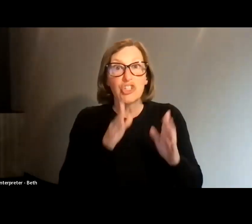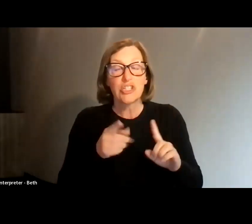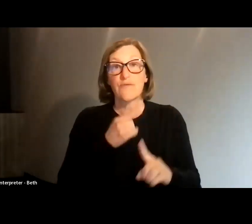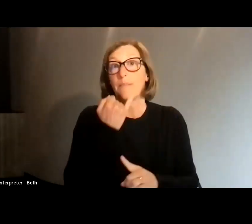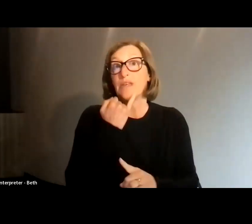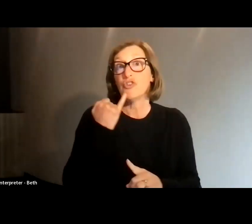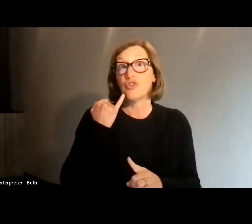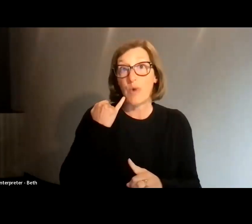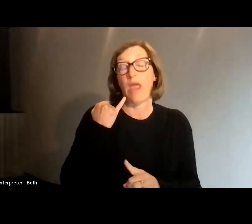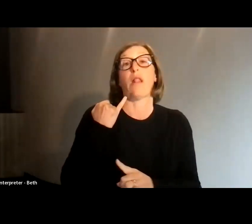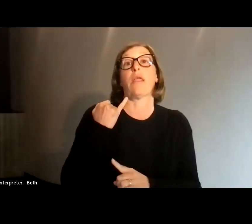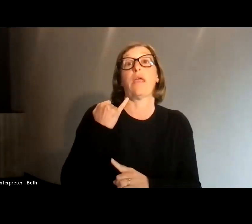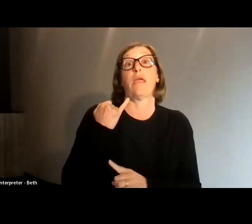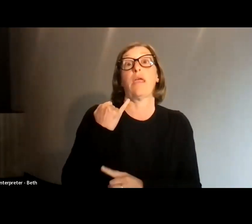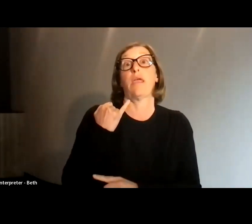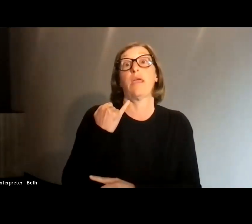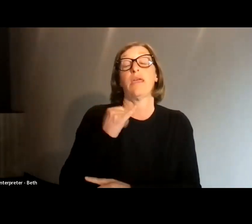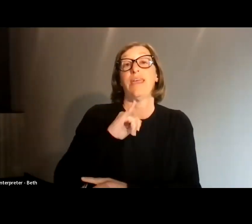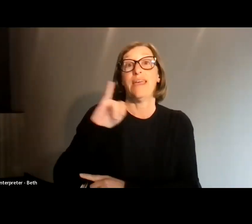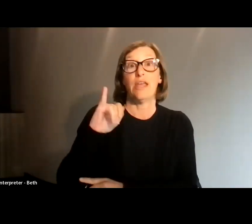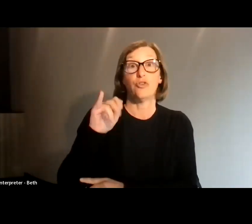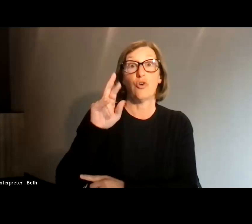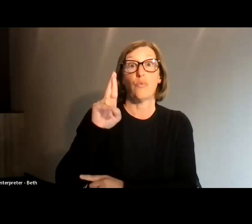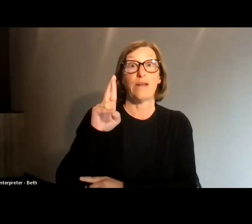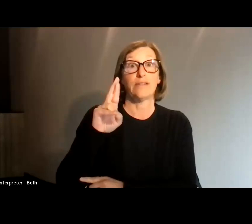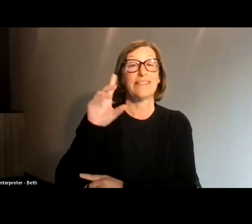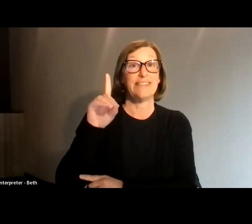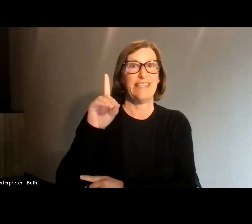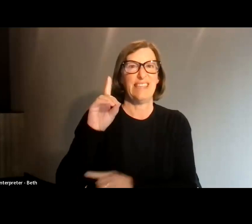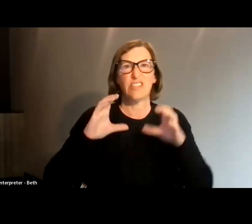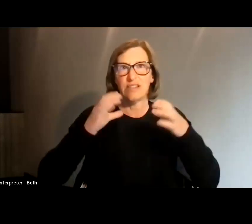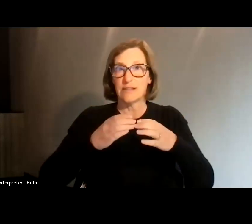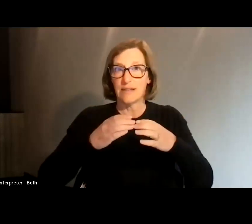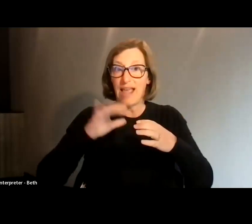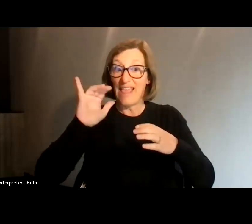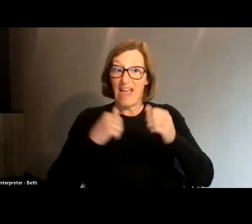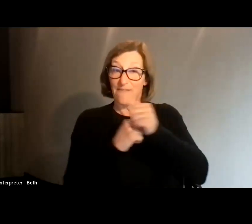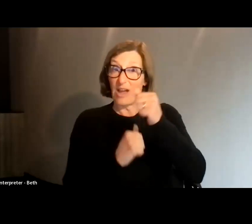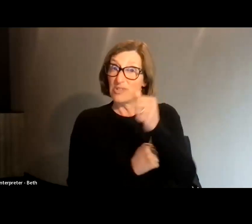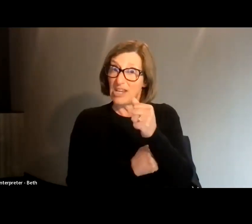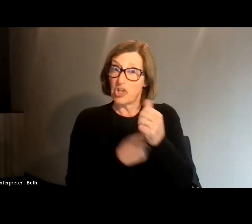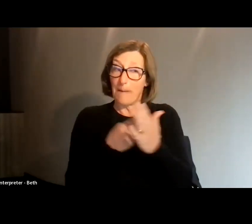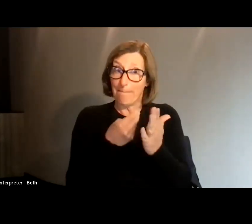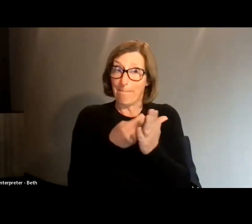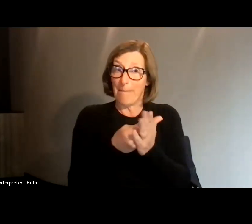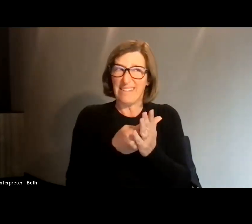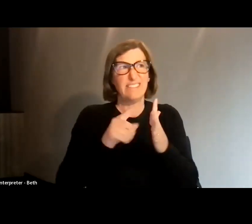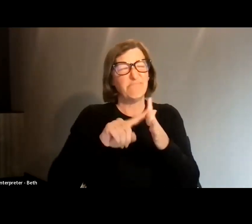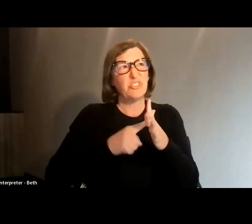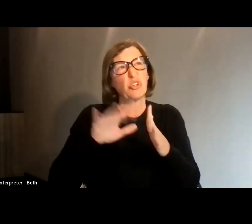Israeli Inherited Retinal Disease Consortium, which is a foundation-funded initiative started about 10 years